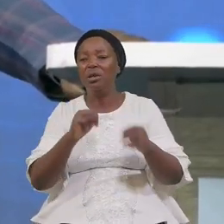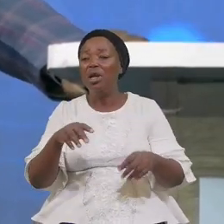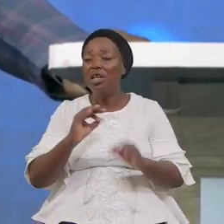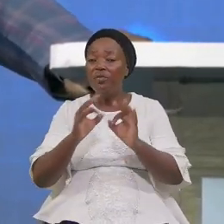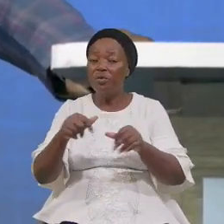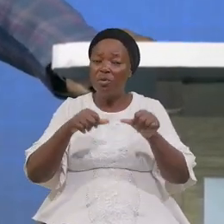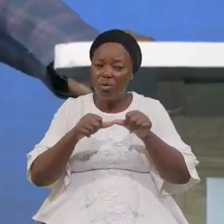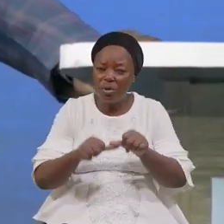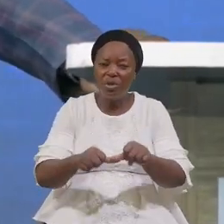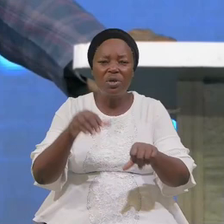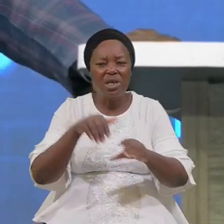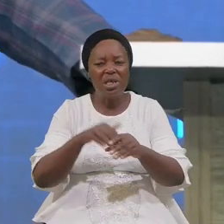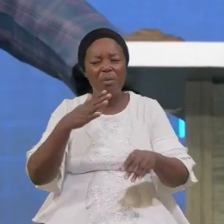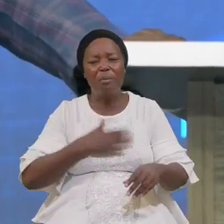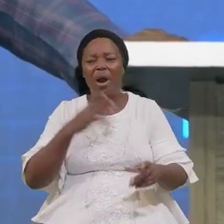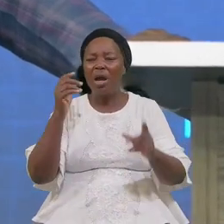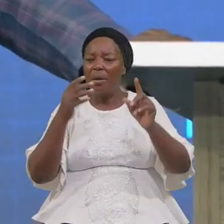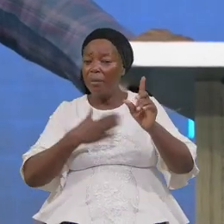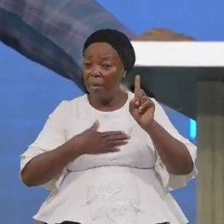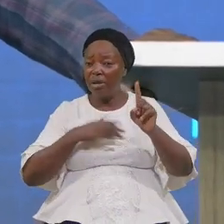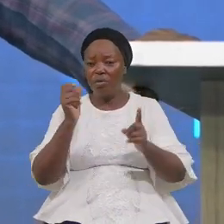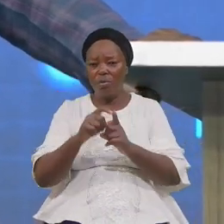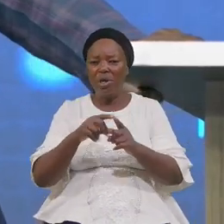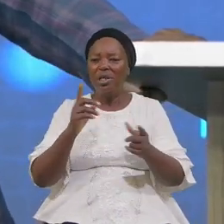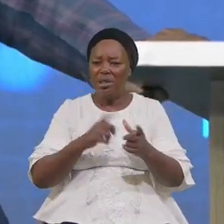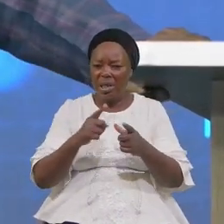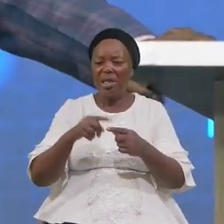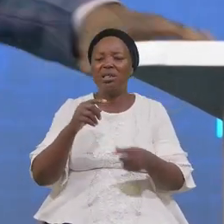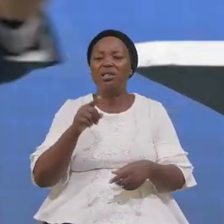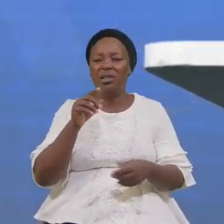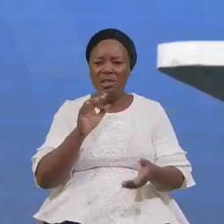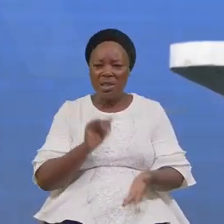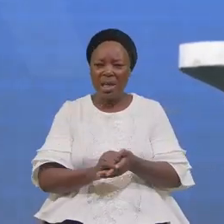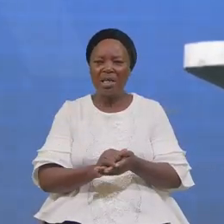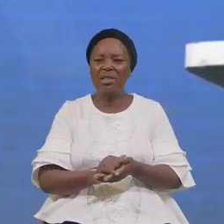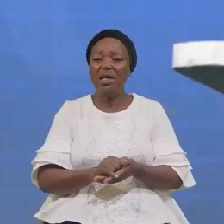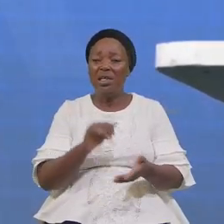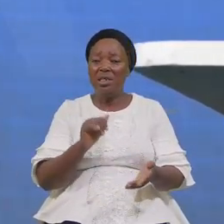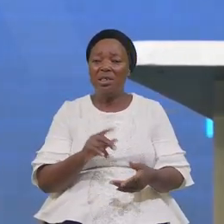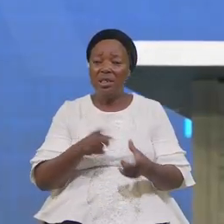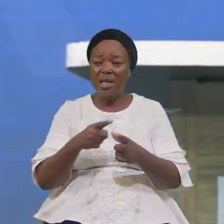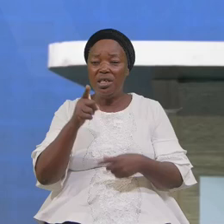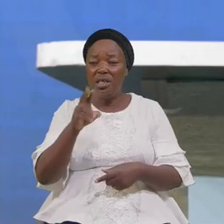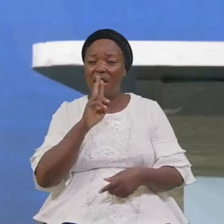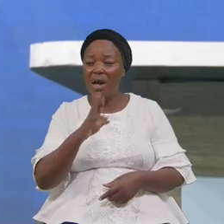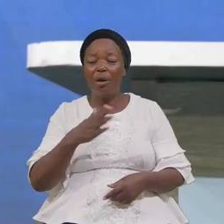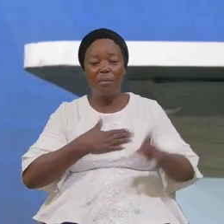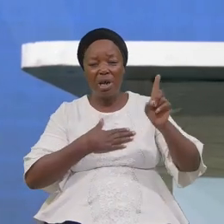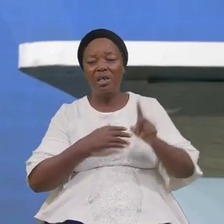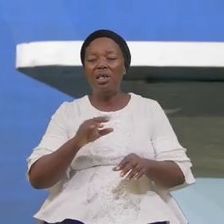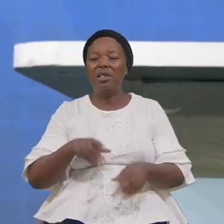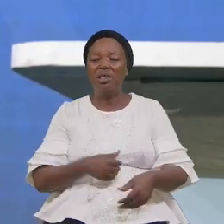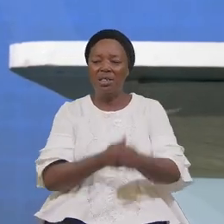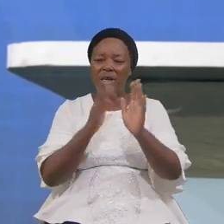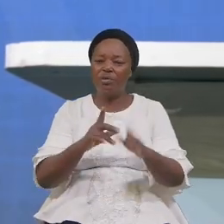faith. Then are ye my disciples indeed. I believe. If you truly